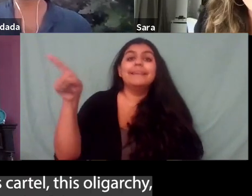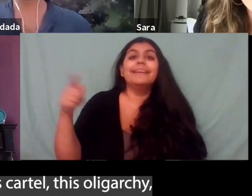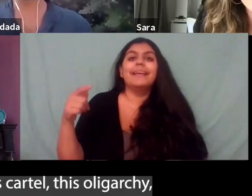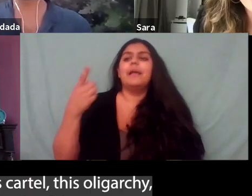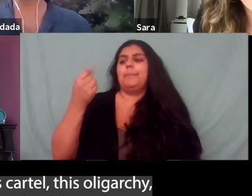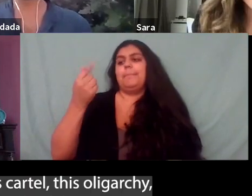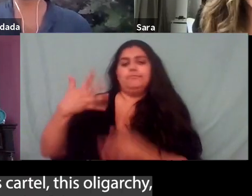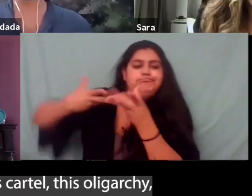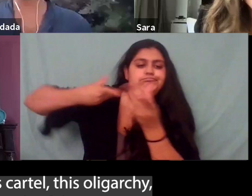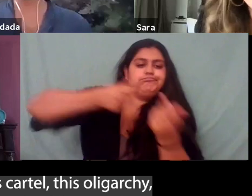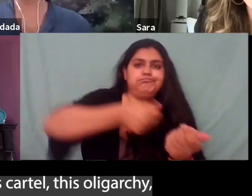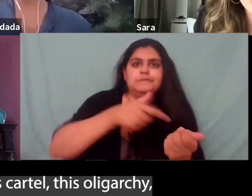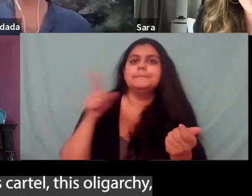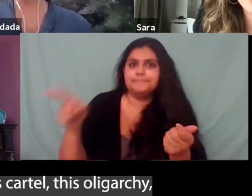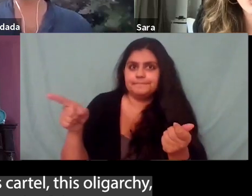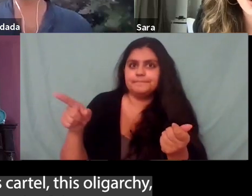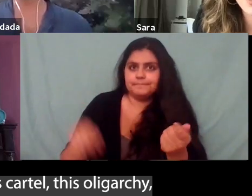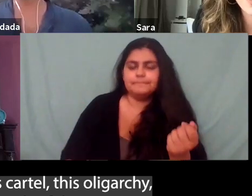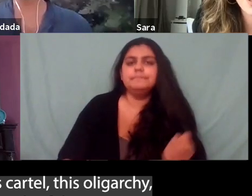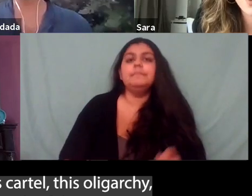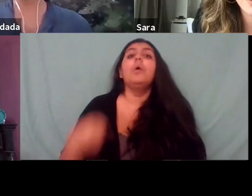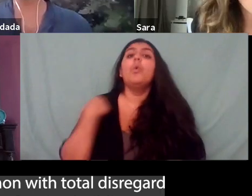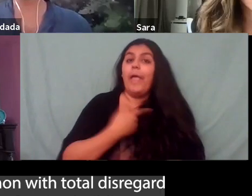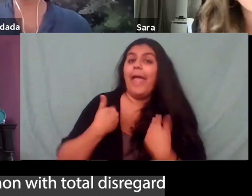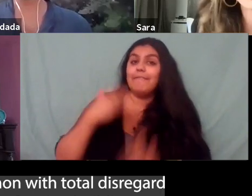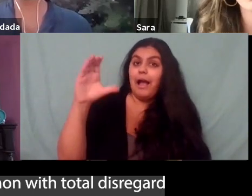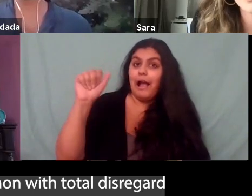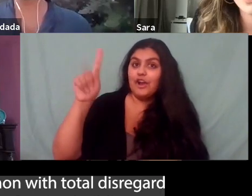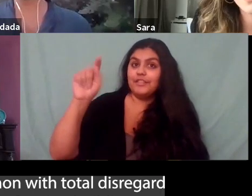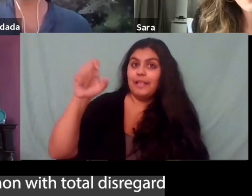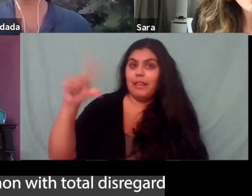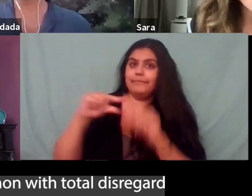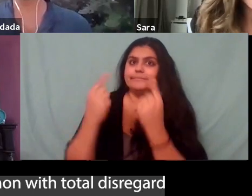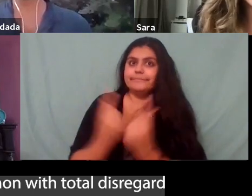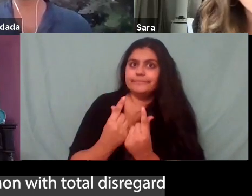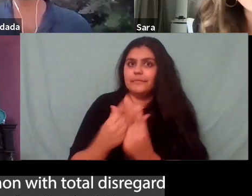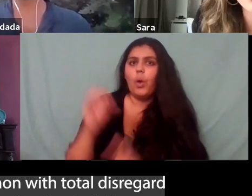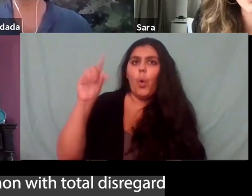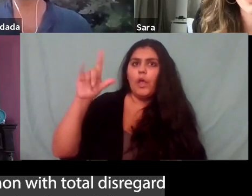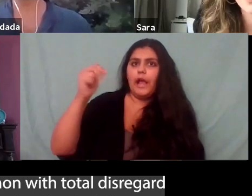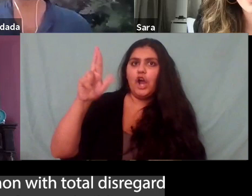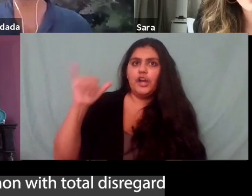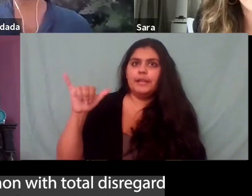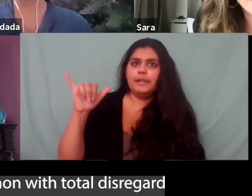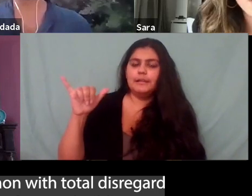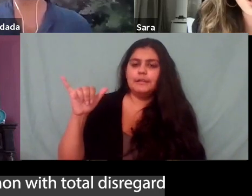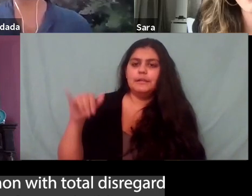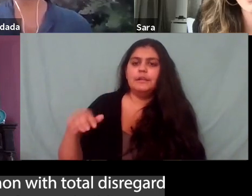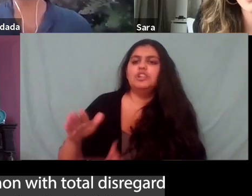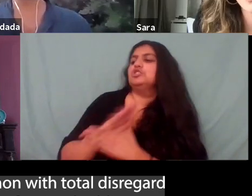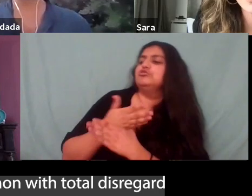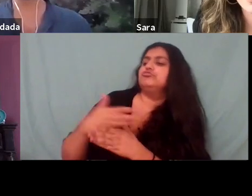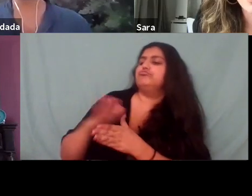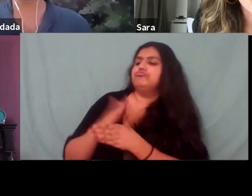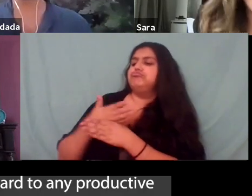cartel, this oligarchy sharing the spoils of the country, of post-war Lebanon, with total disregard to any vision of